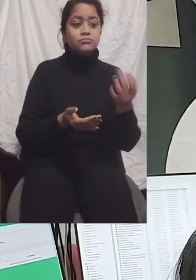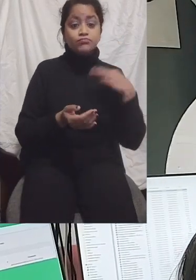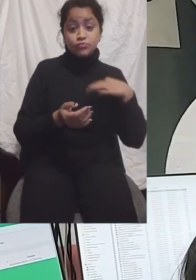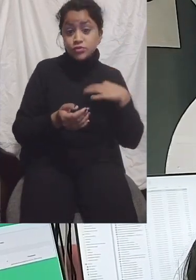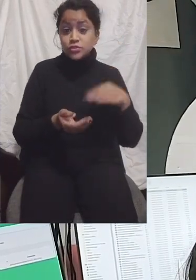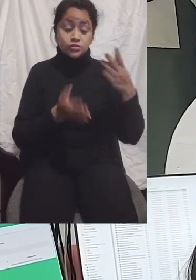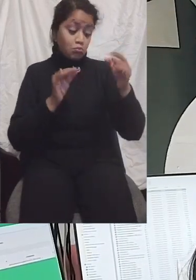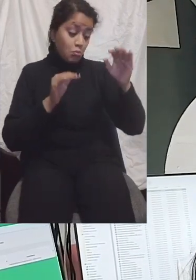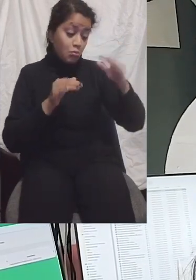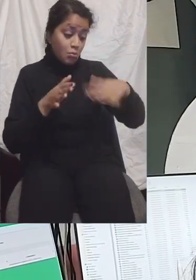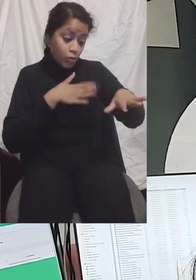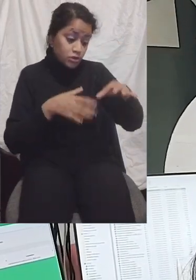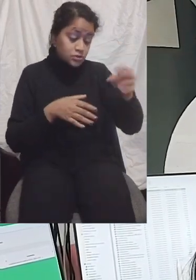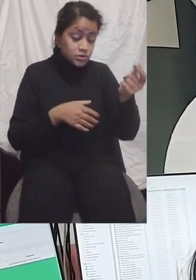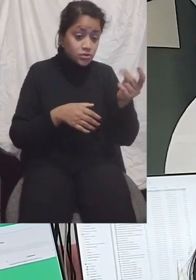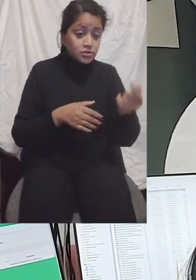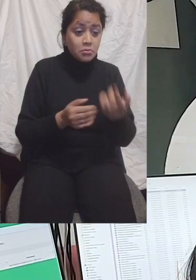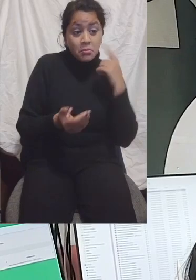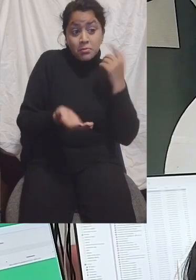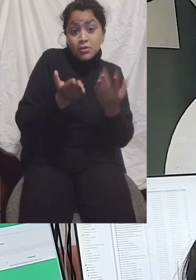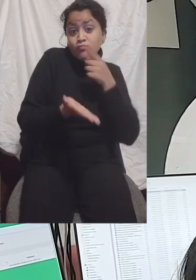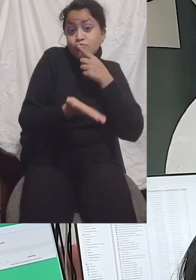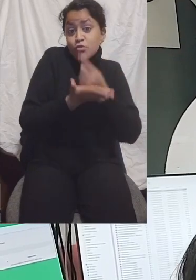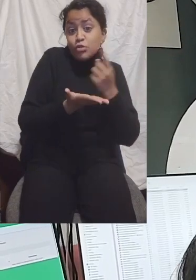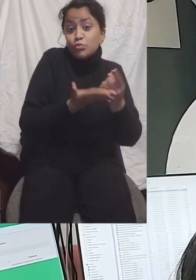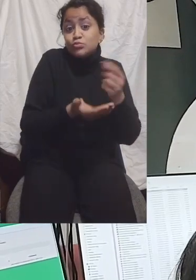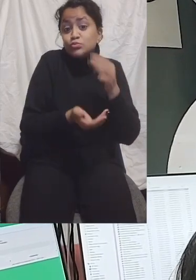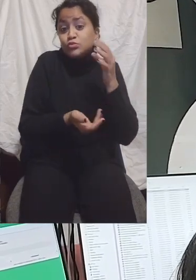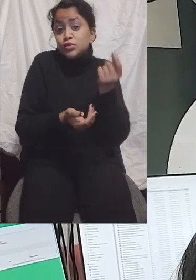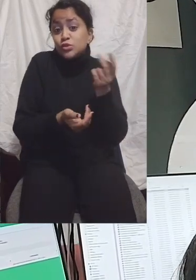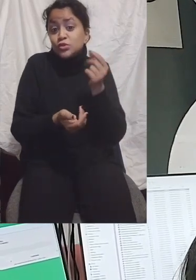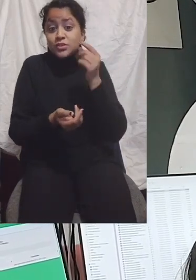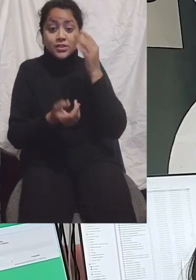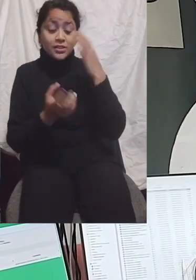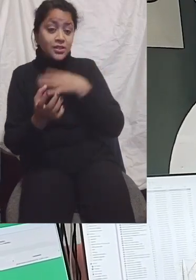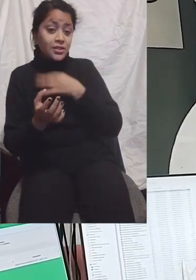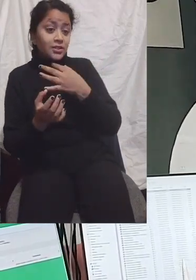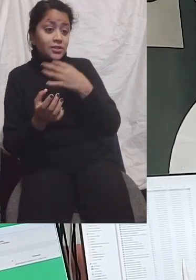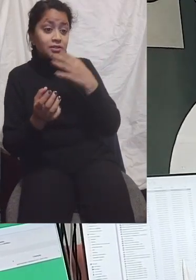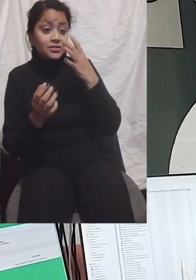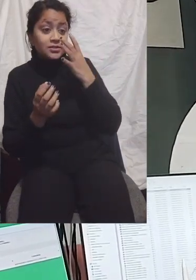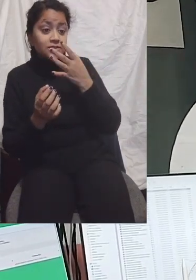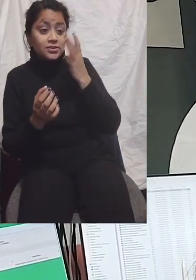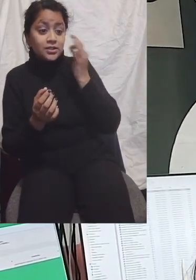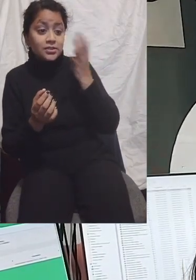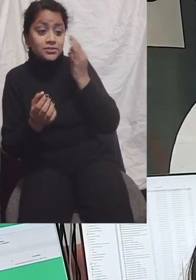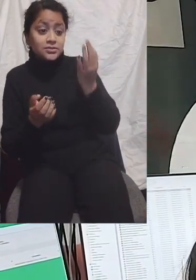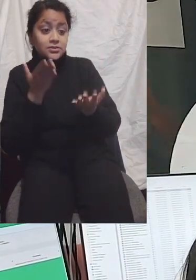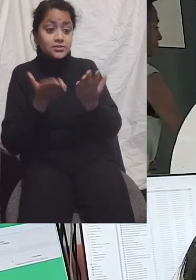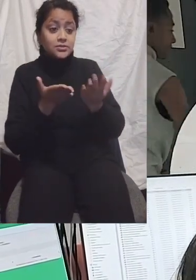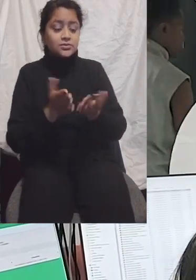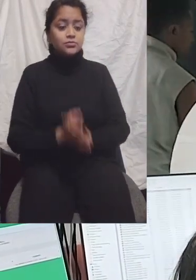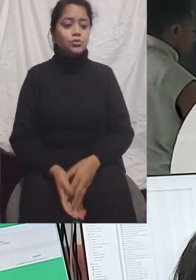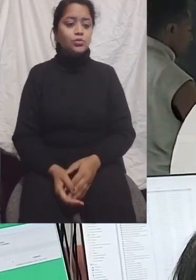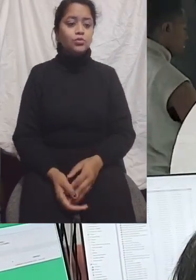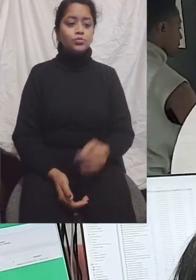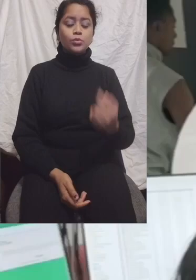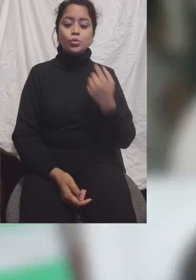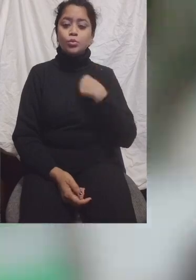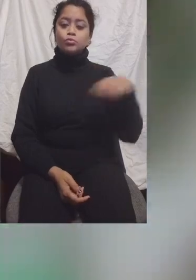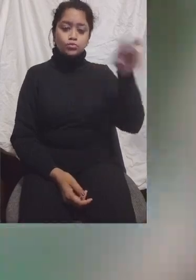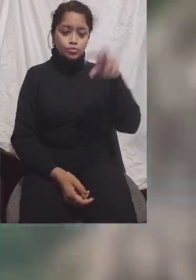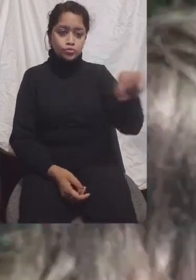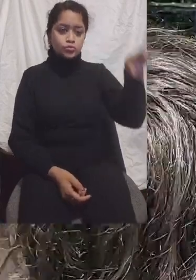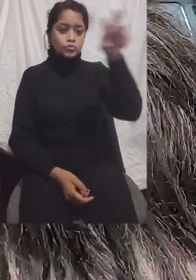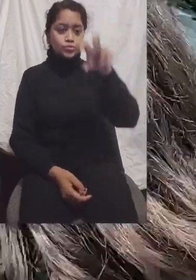want to do here. Again, they're volunteers, and they may fall in love with a dog or a cat, and then they take them back home. So that's wonderful. We